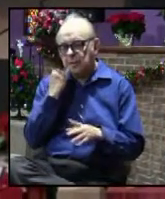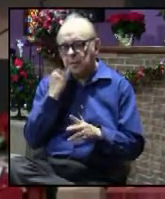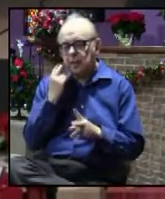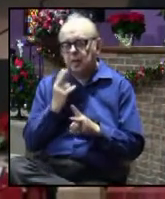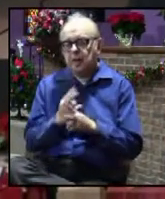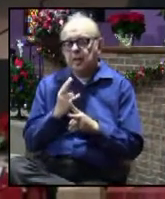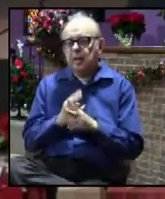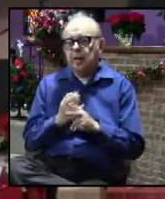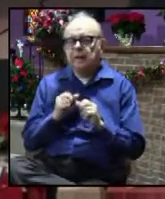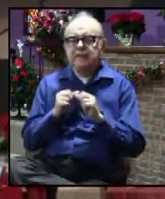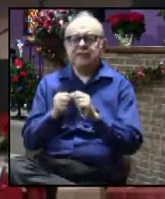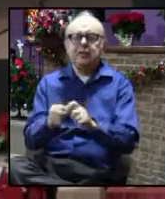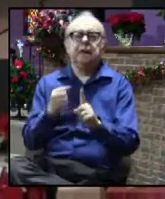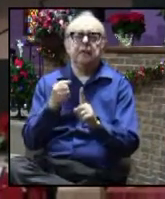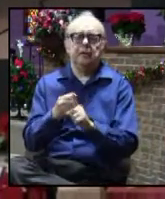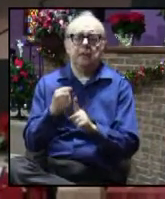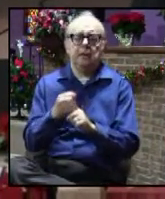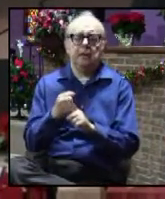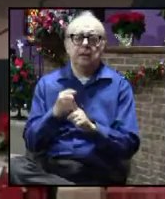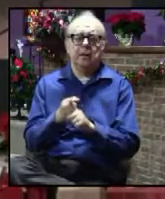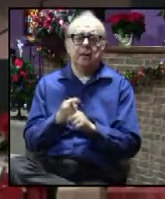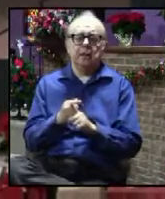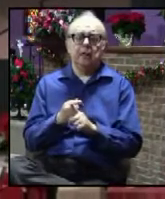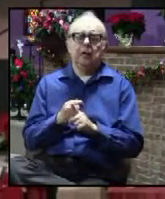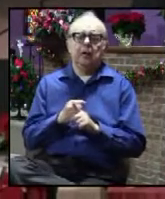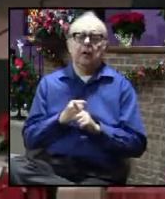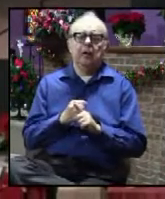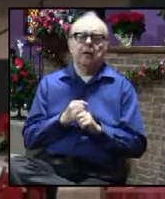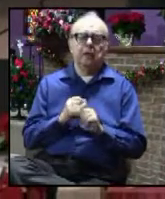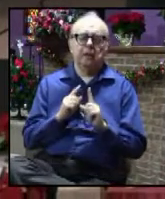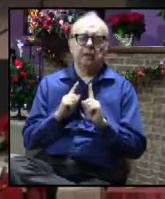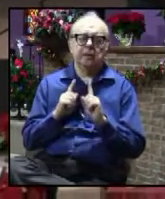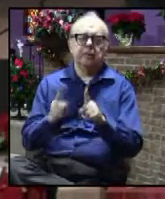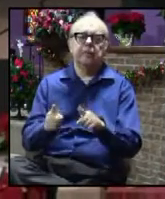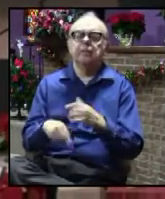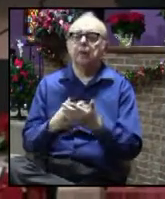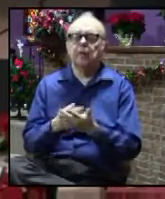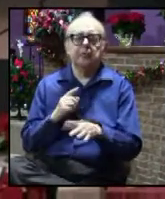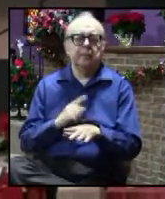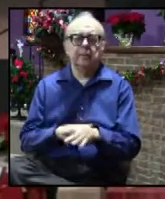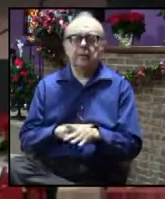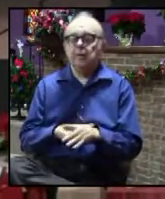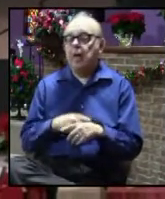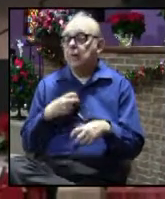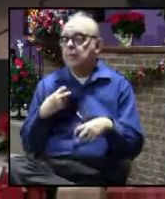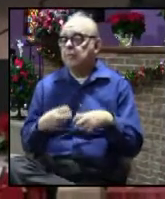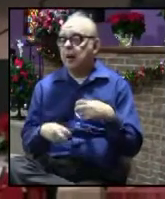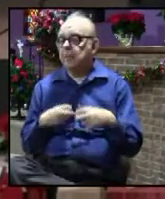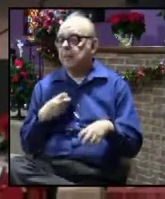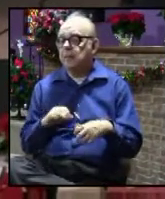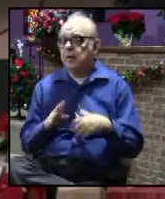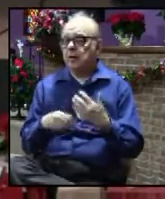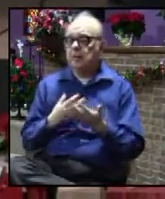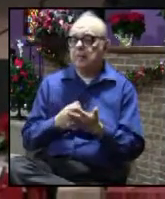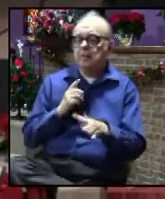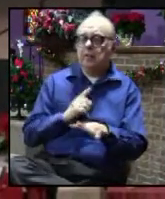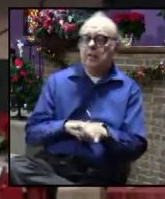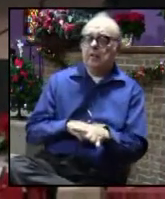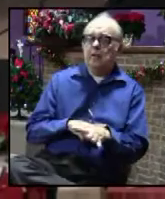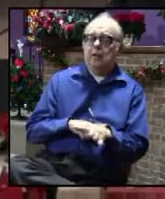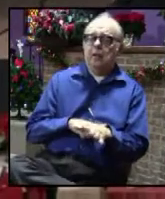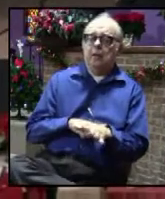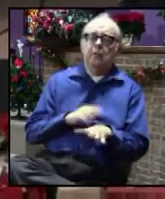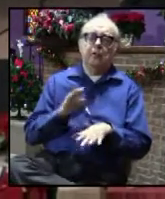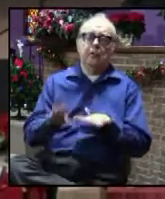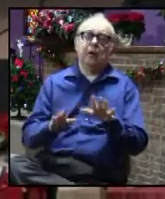this steady pace and this steady rhythm going all of the time. But the problem is that all of the time in the walking